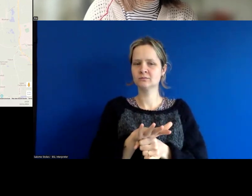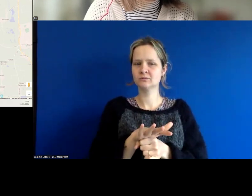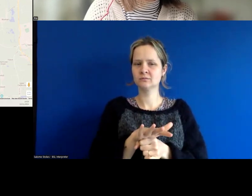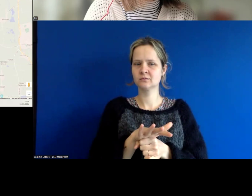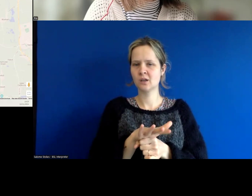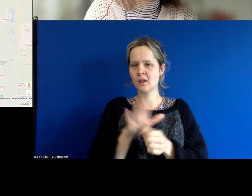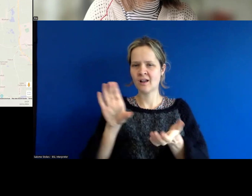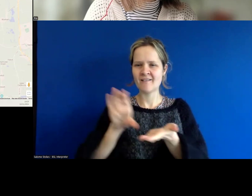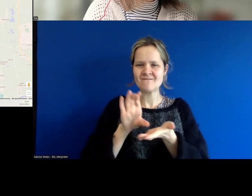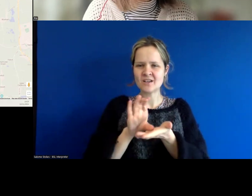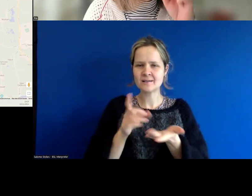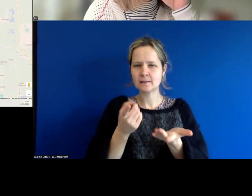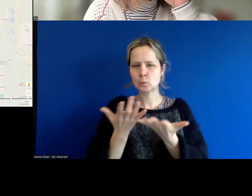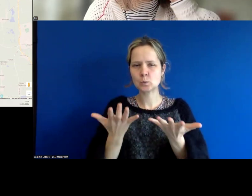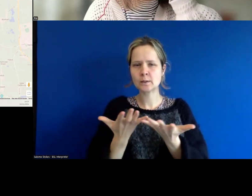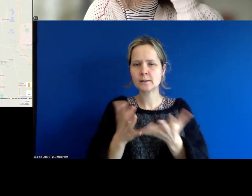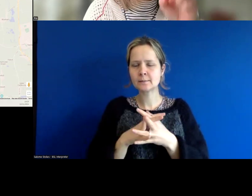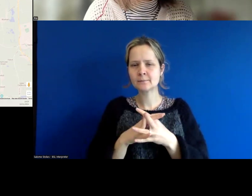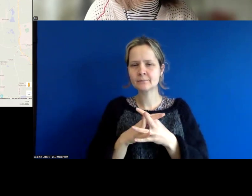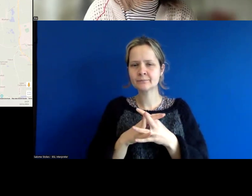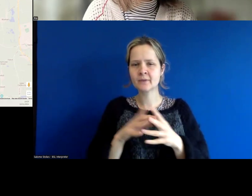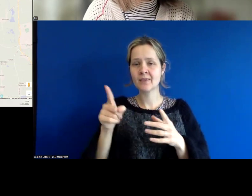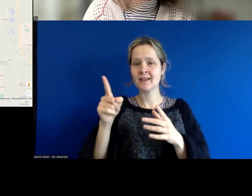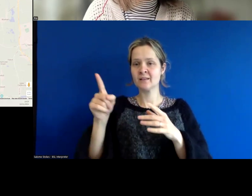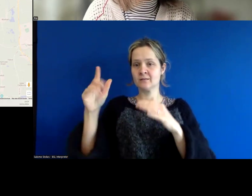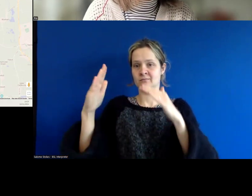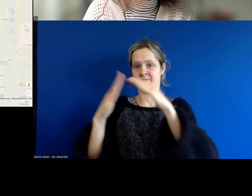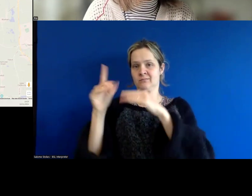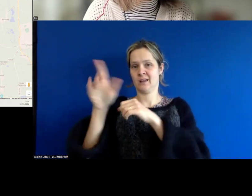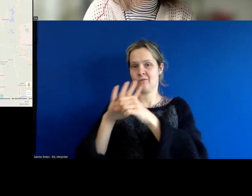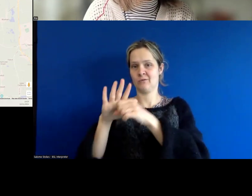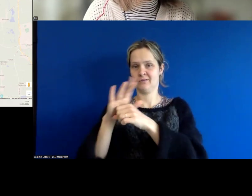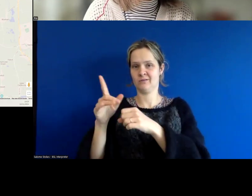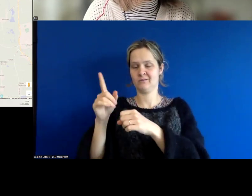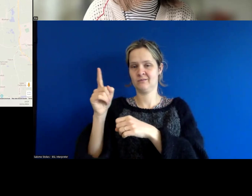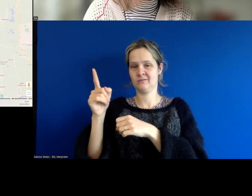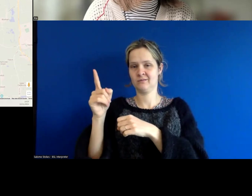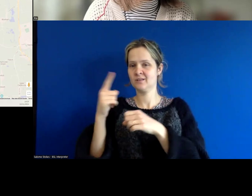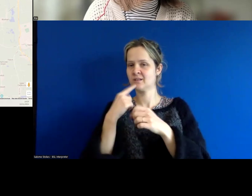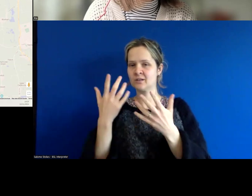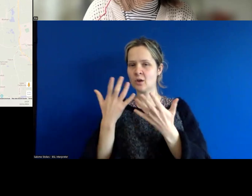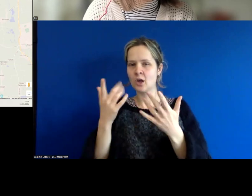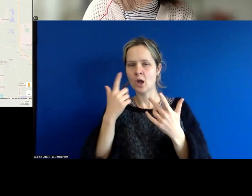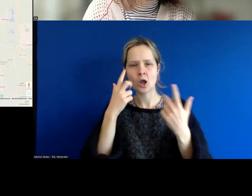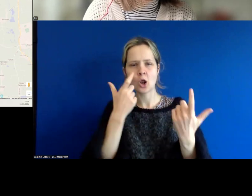funding has been awarded. And then this area up here, and it tells you where you're looking at on the